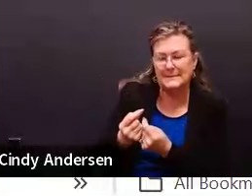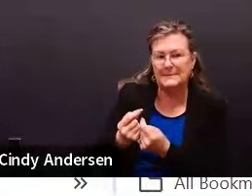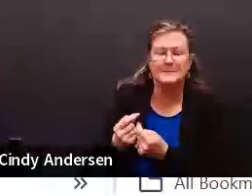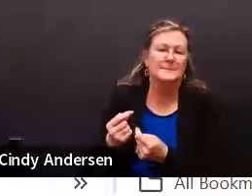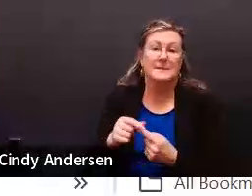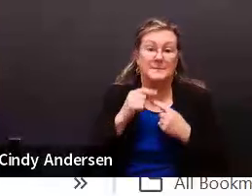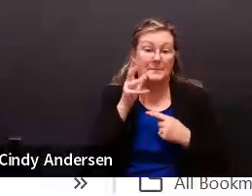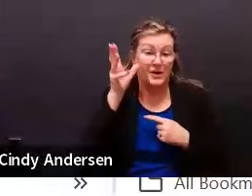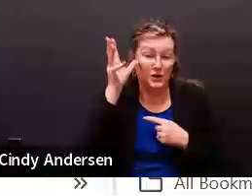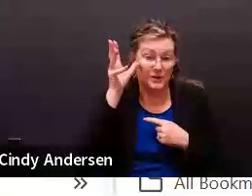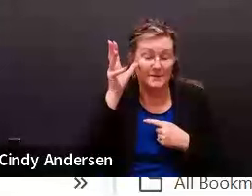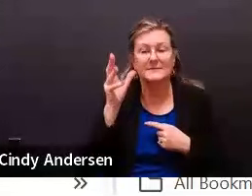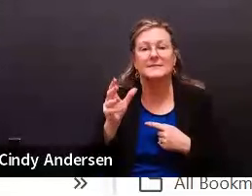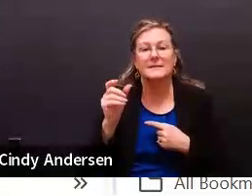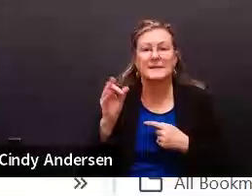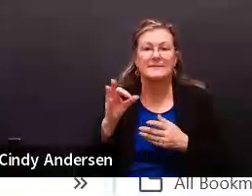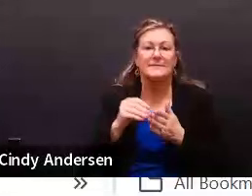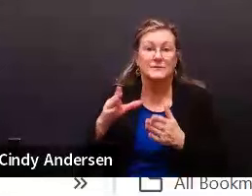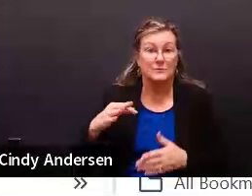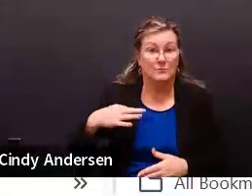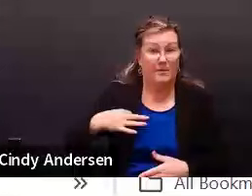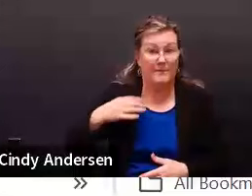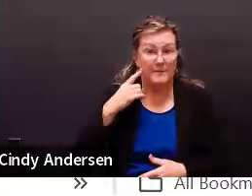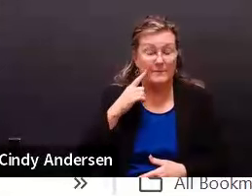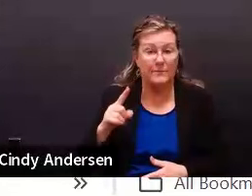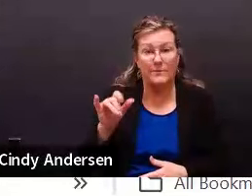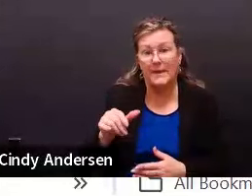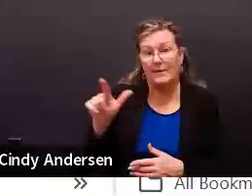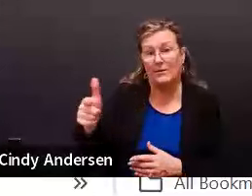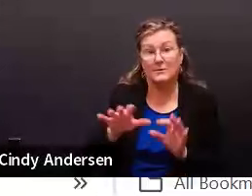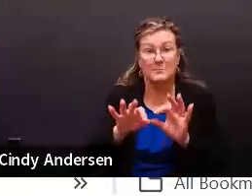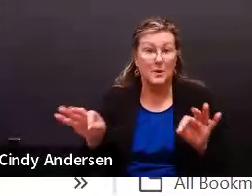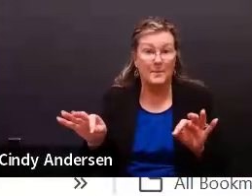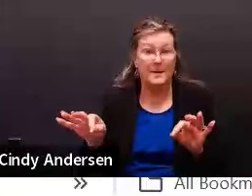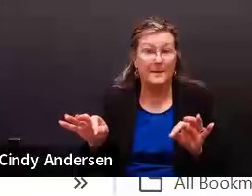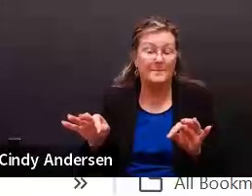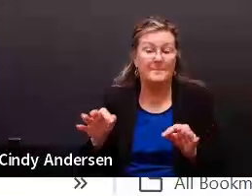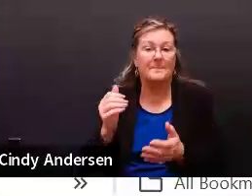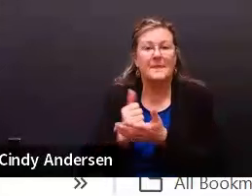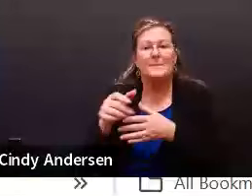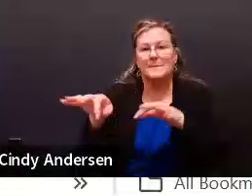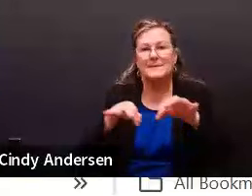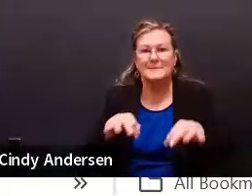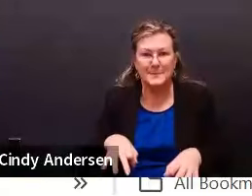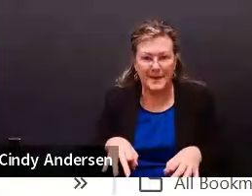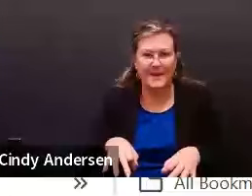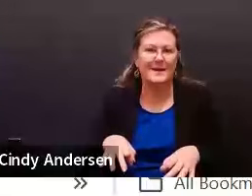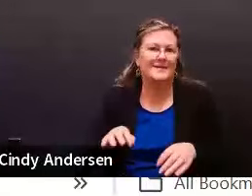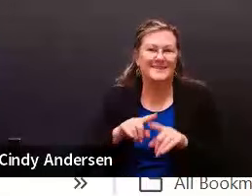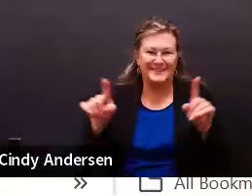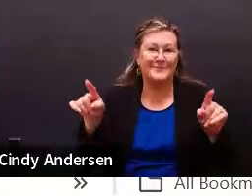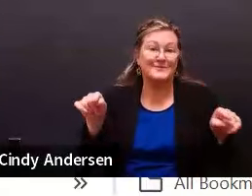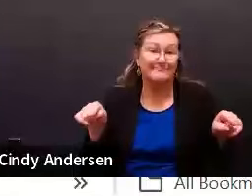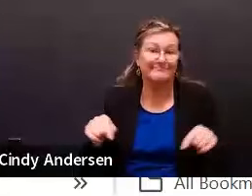the parents, if a student is eligible for the alternate diploma, to kind of, you know, help explain the